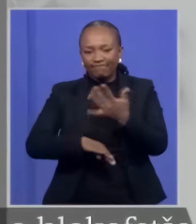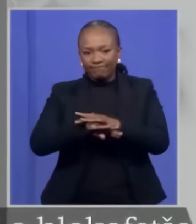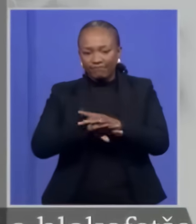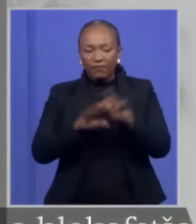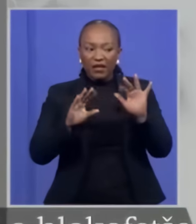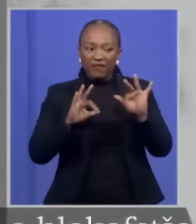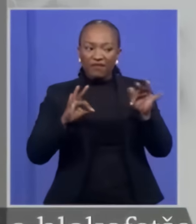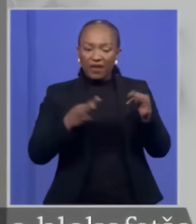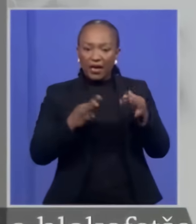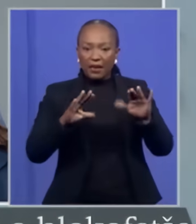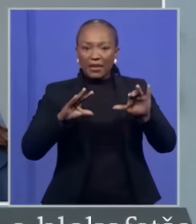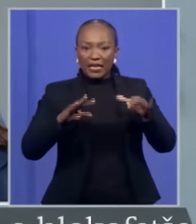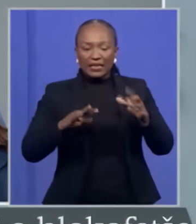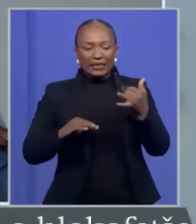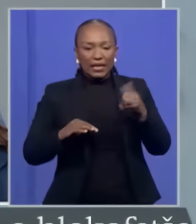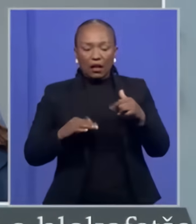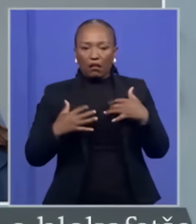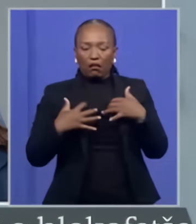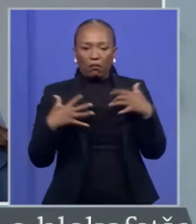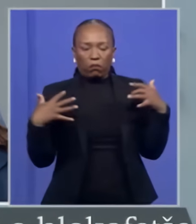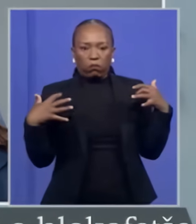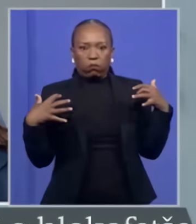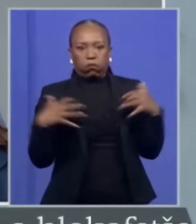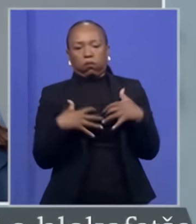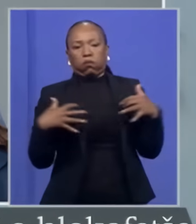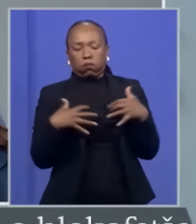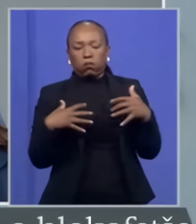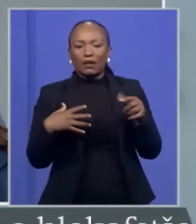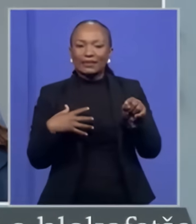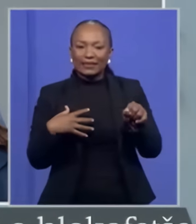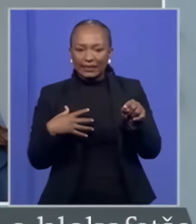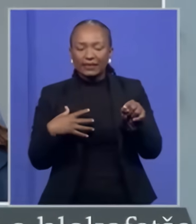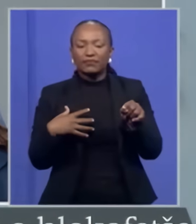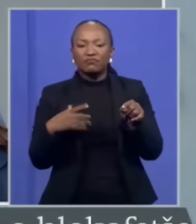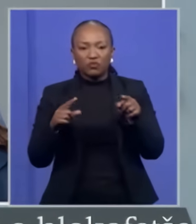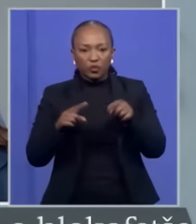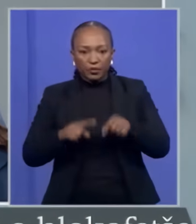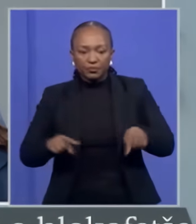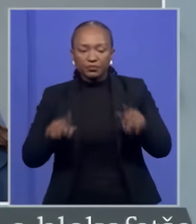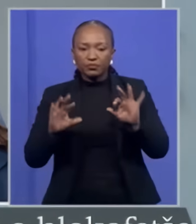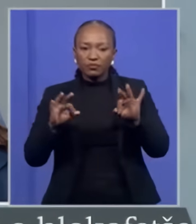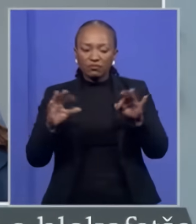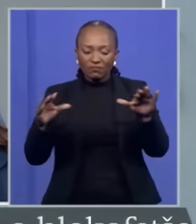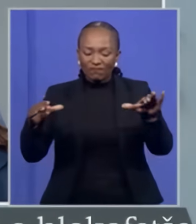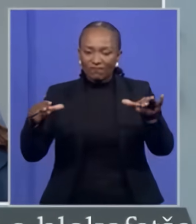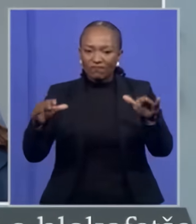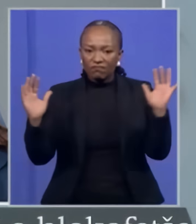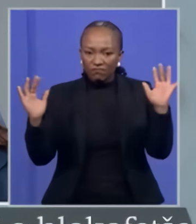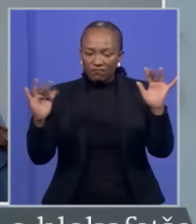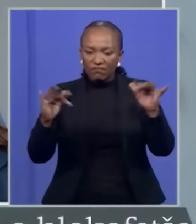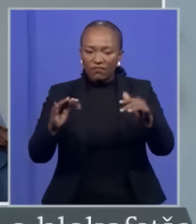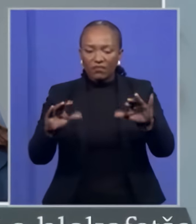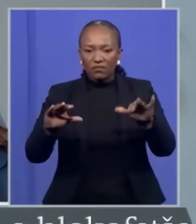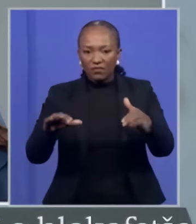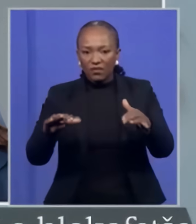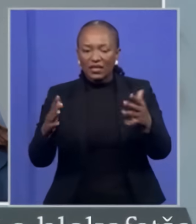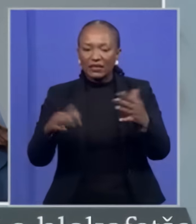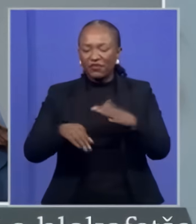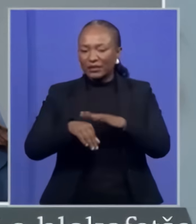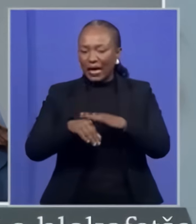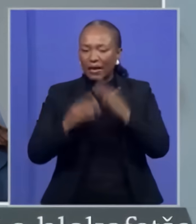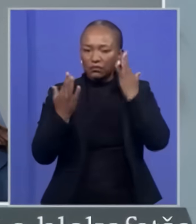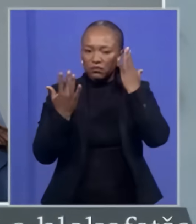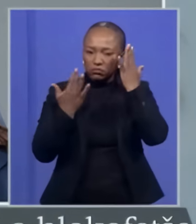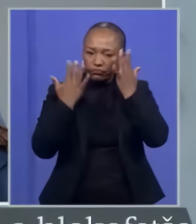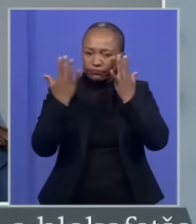still in shock. We are just coming together to reflect on this moment. But also we